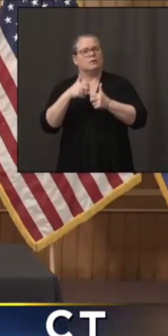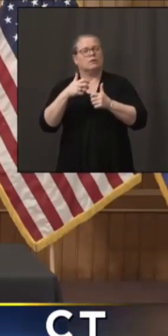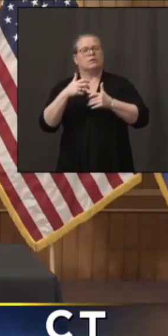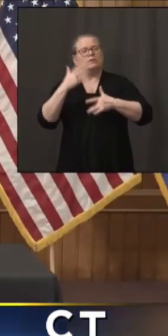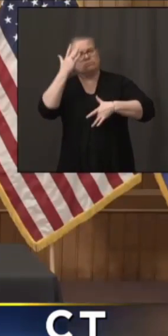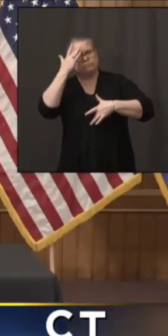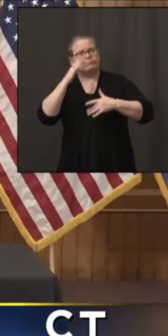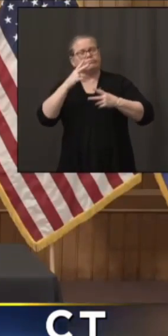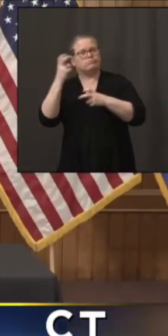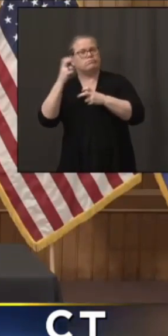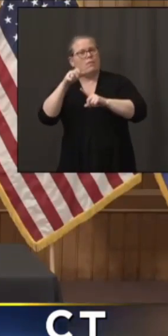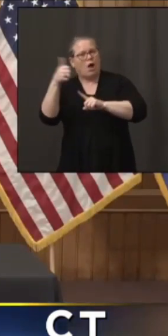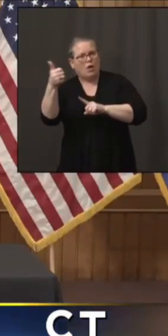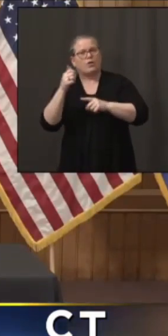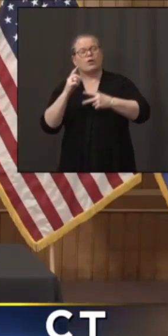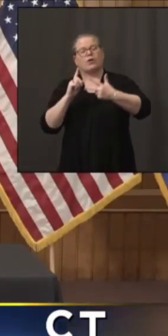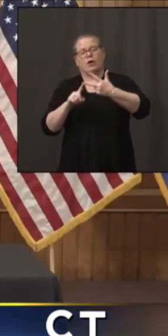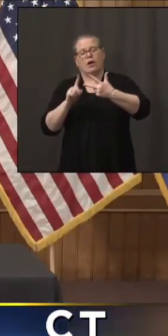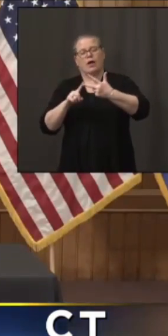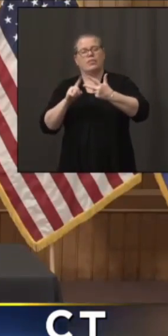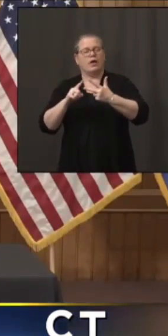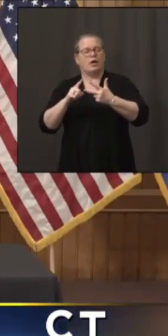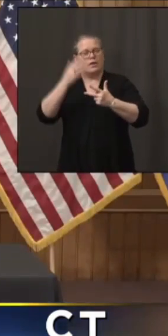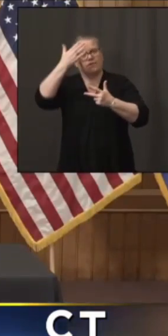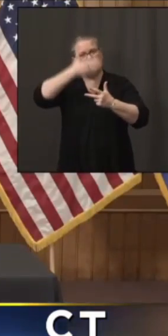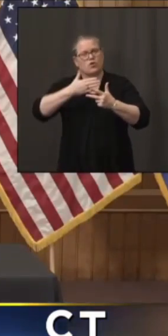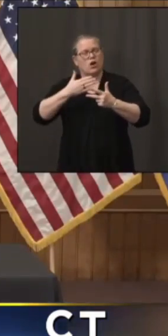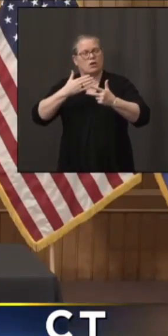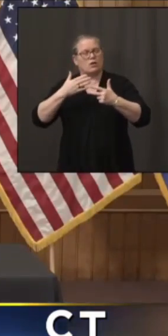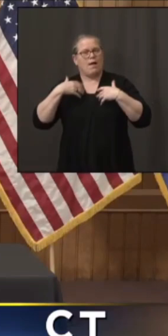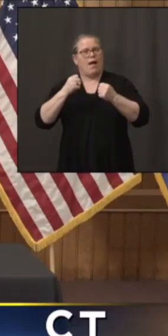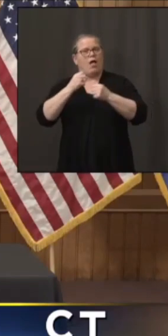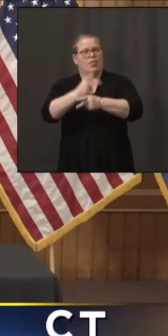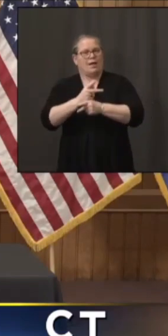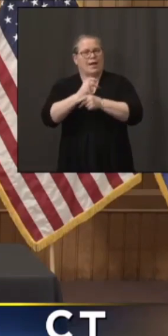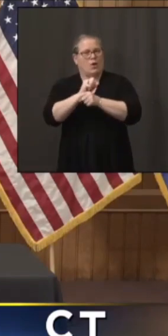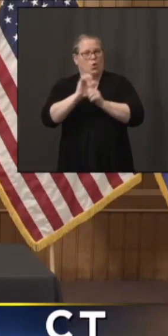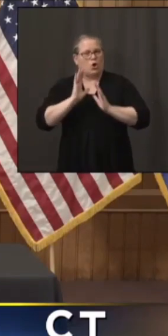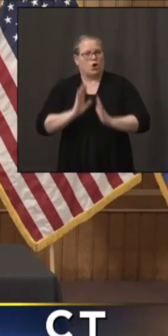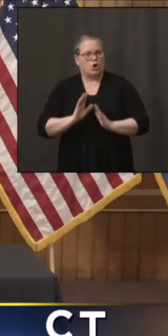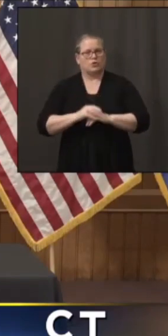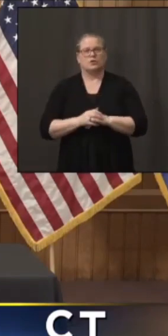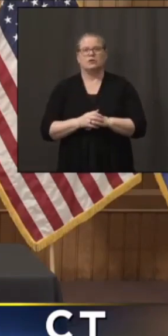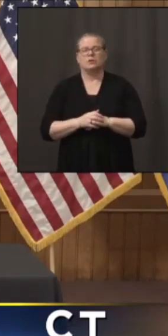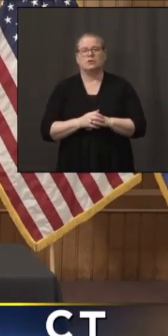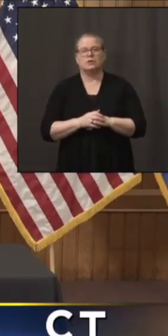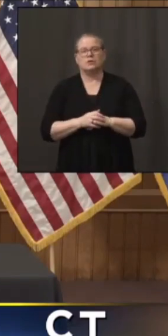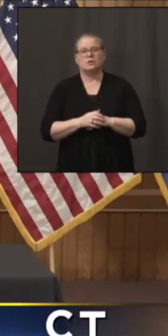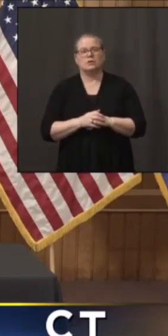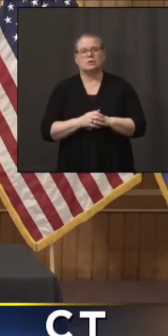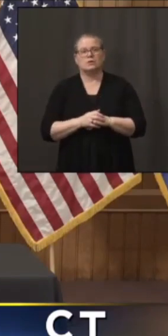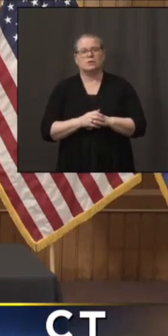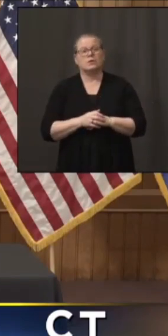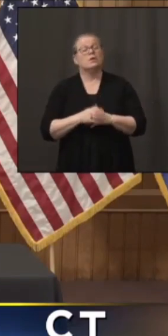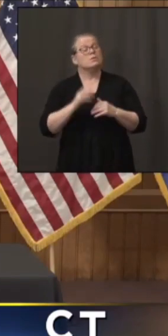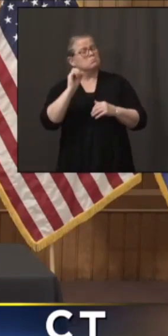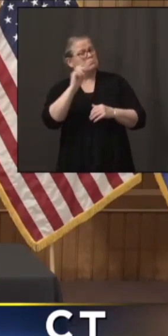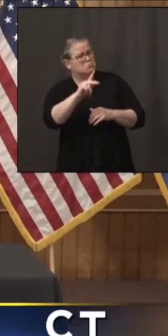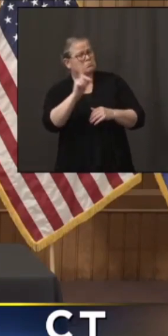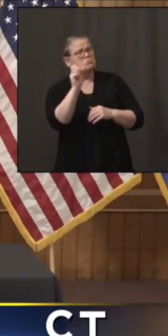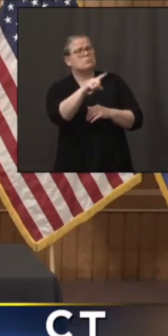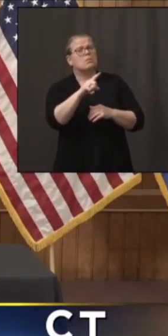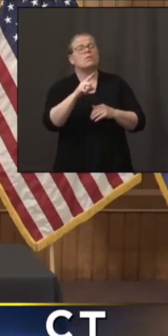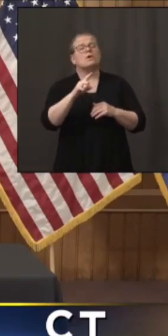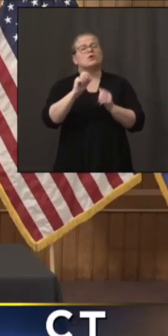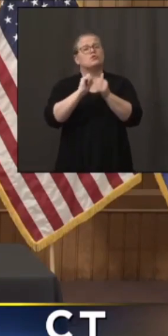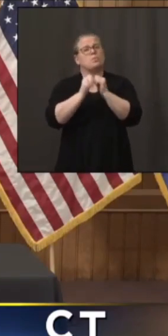about sports now, high school sports, the preliminary guidance has been released. It looks like certain sports are going to be going back on the